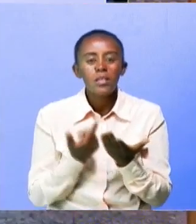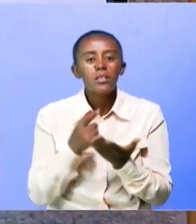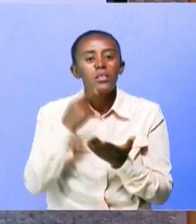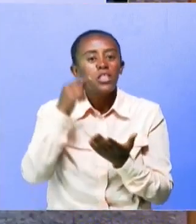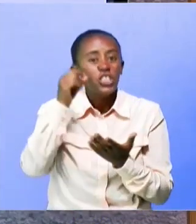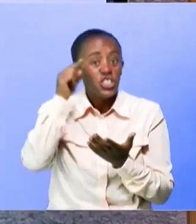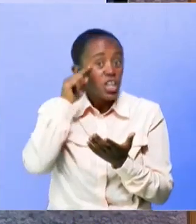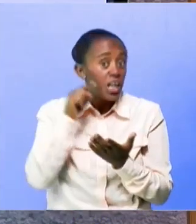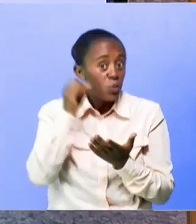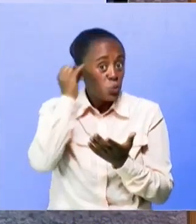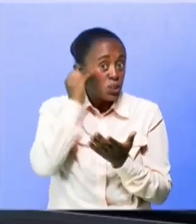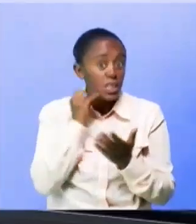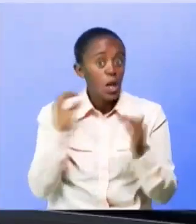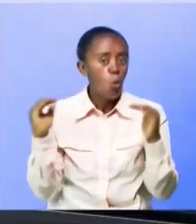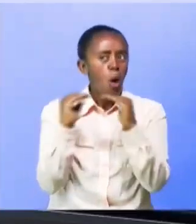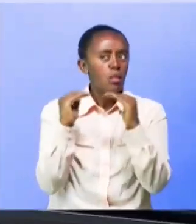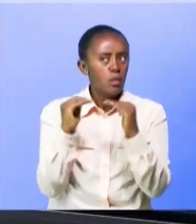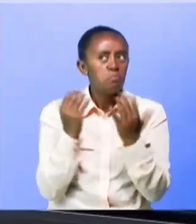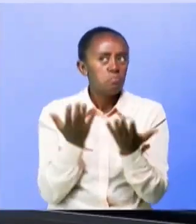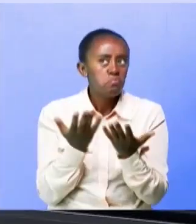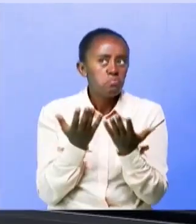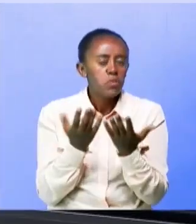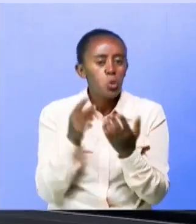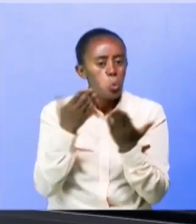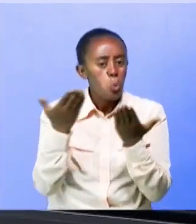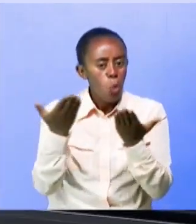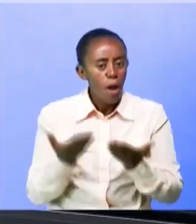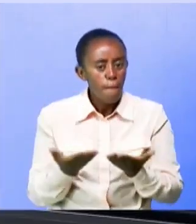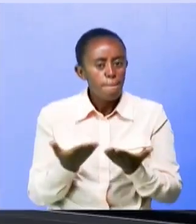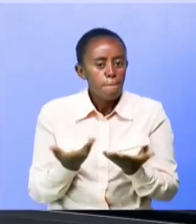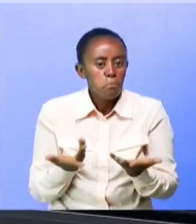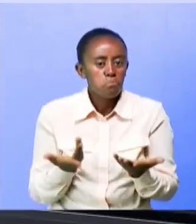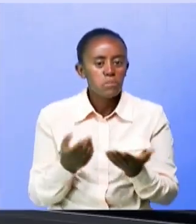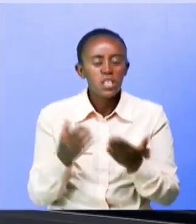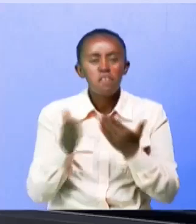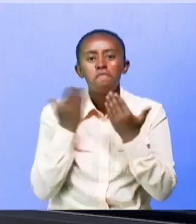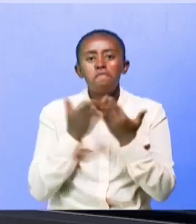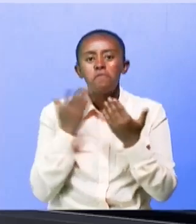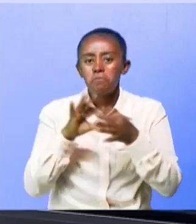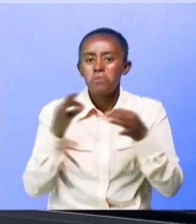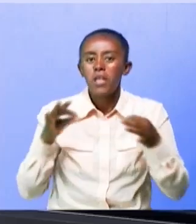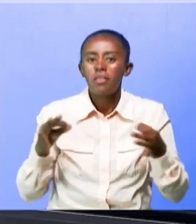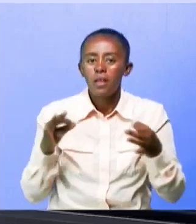equality. Even you are welcome to write a very simple sentence.